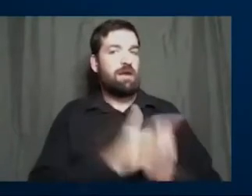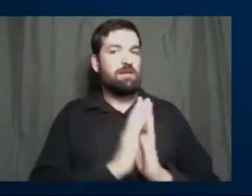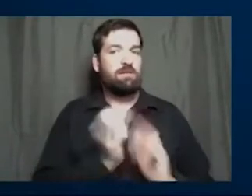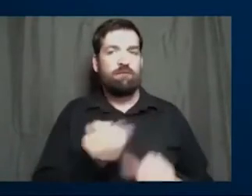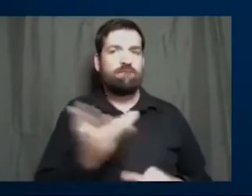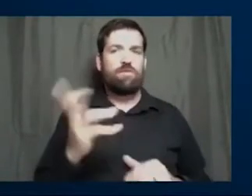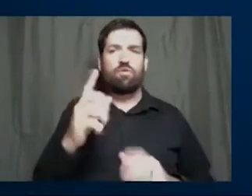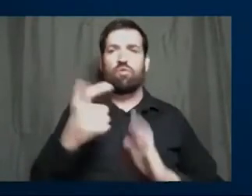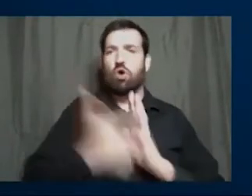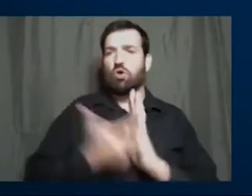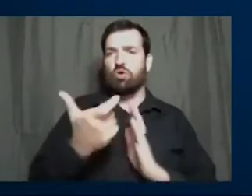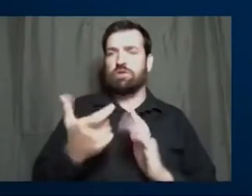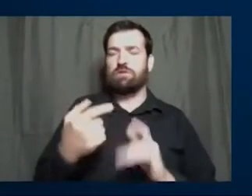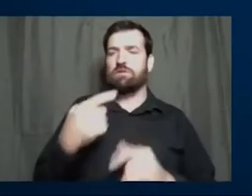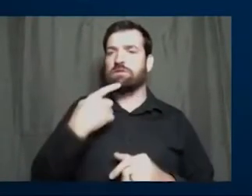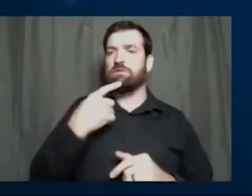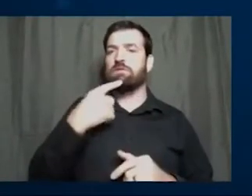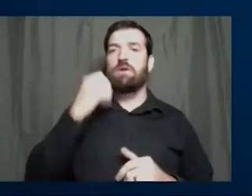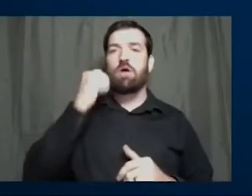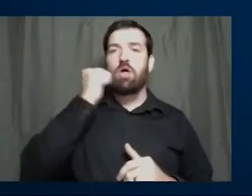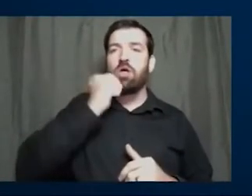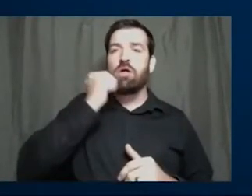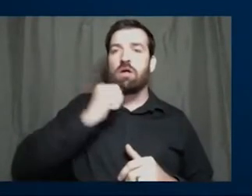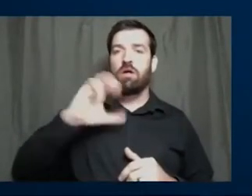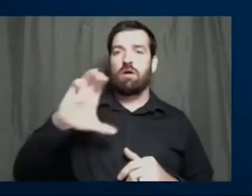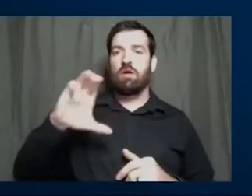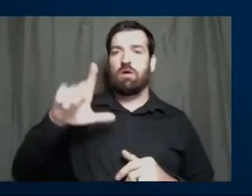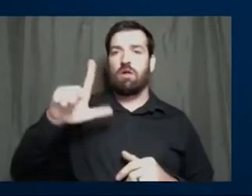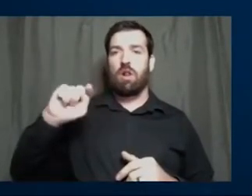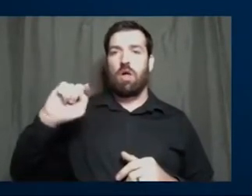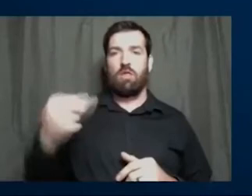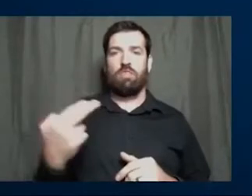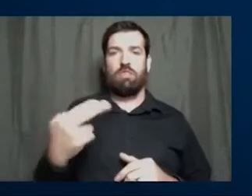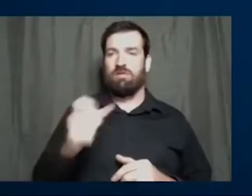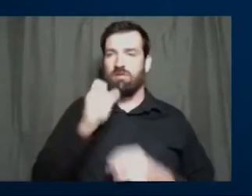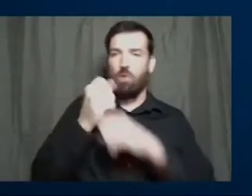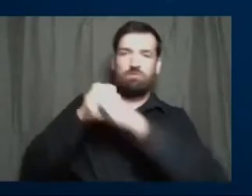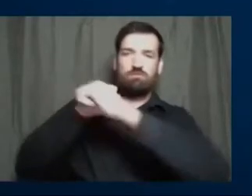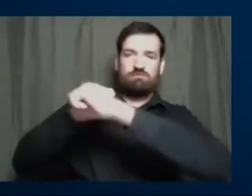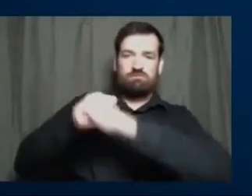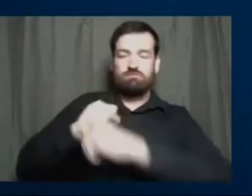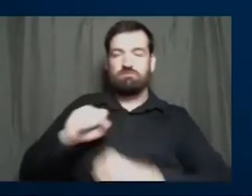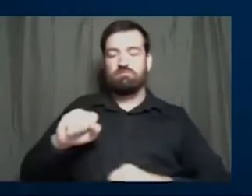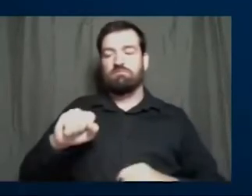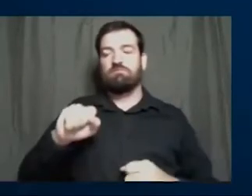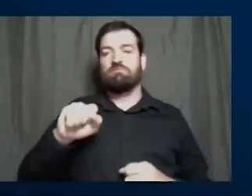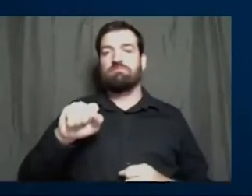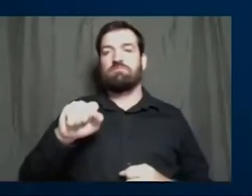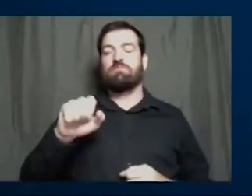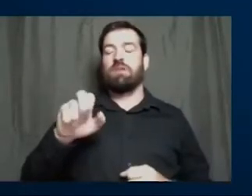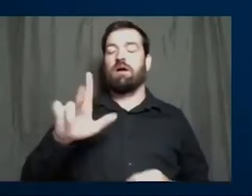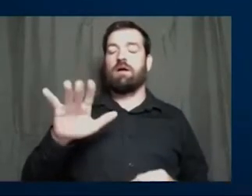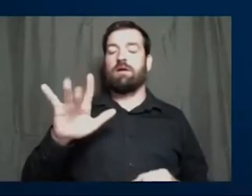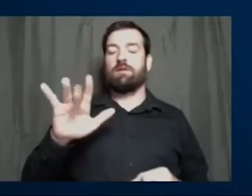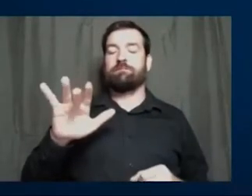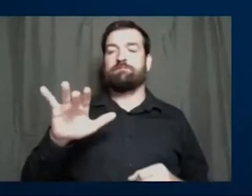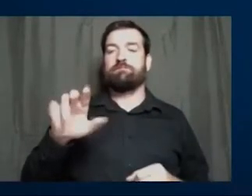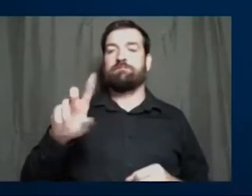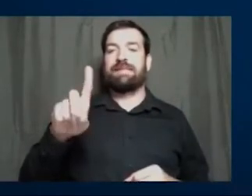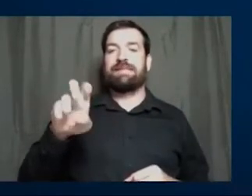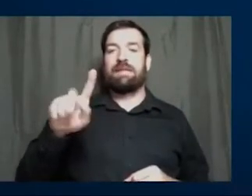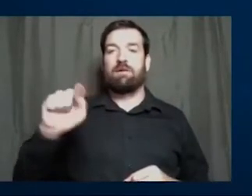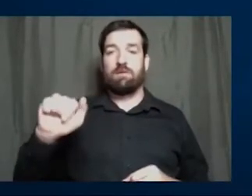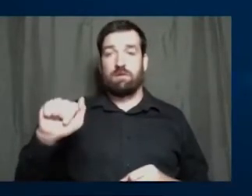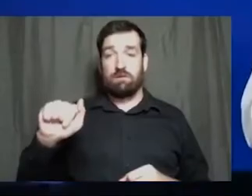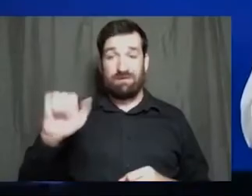cloth masks do not work against the Delta variant and that people should go back to N95 masks. Any truth to this? You know,